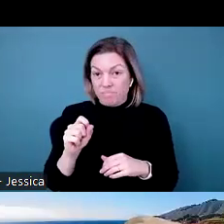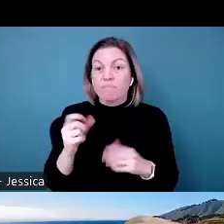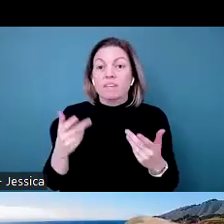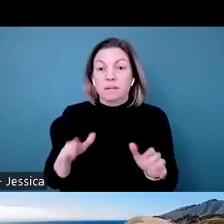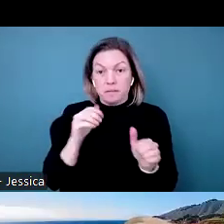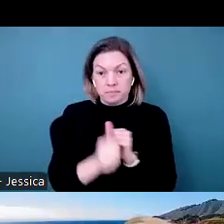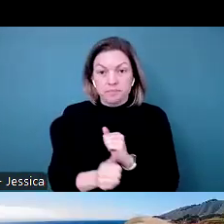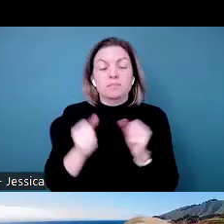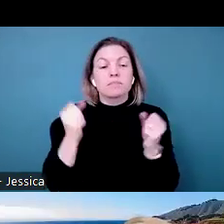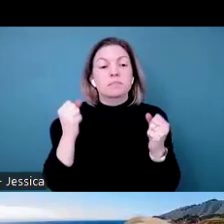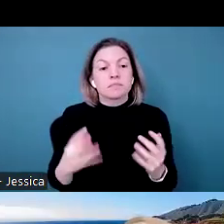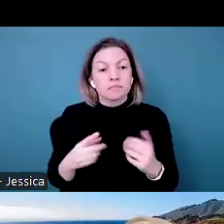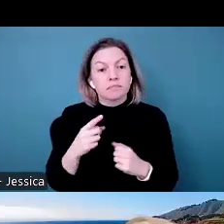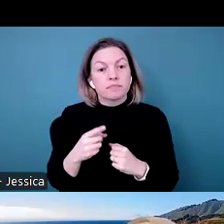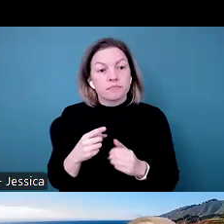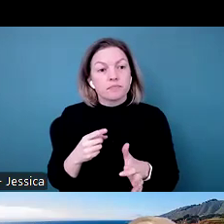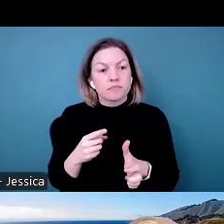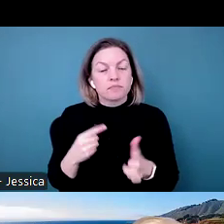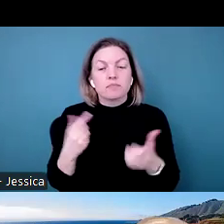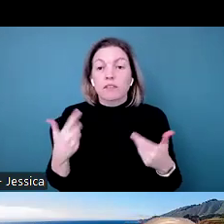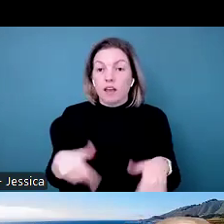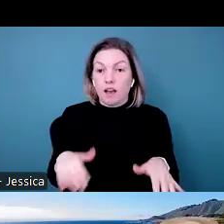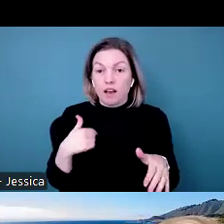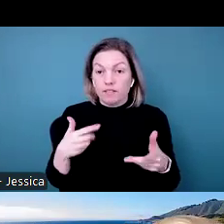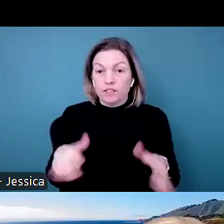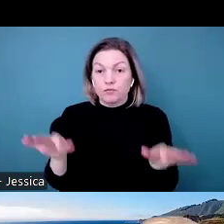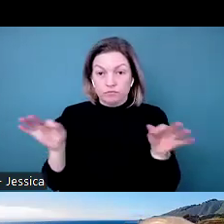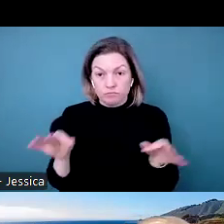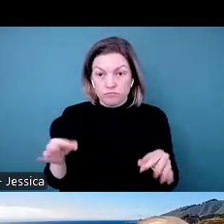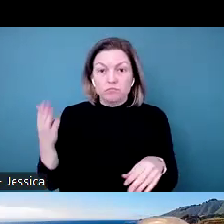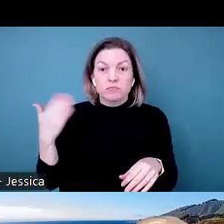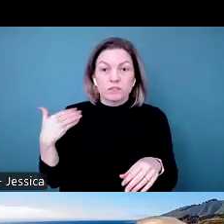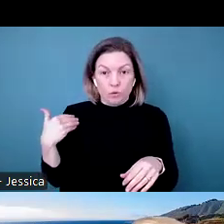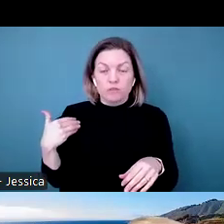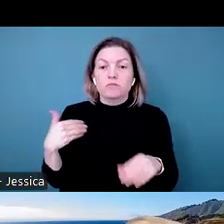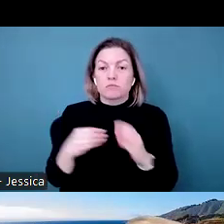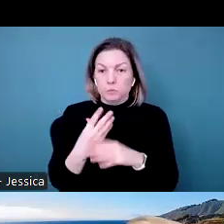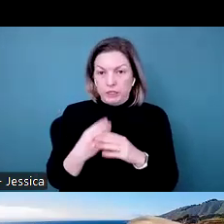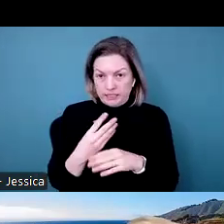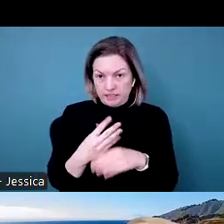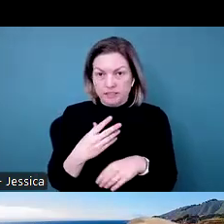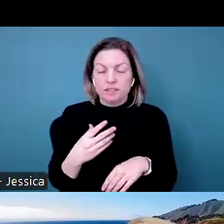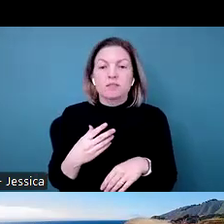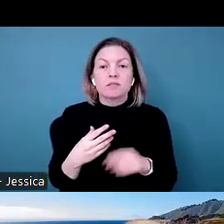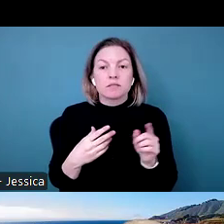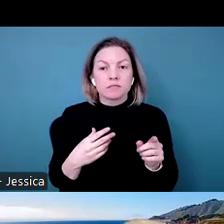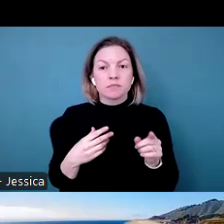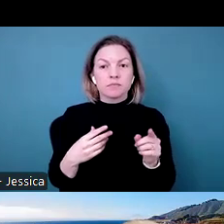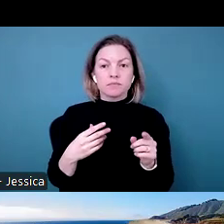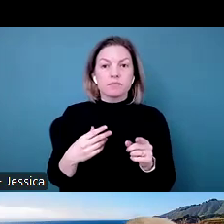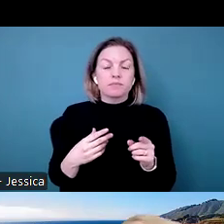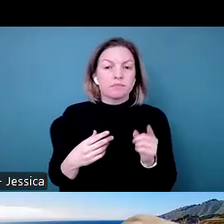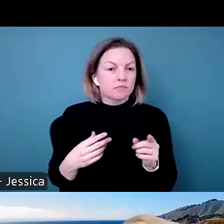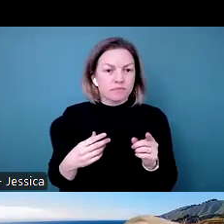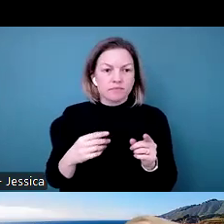that I shared with you earlier in the spring, and they did